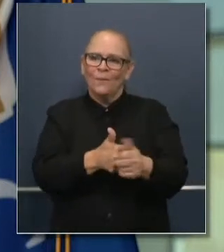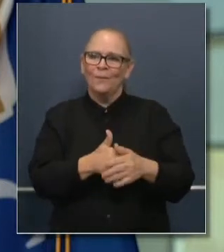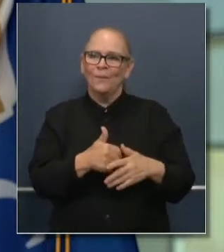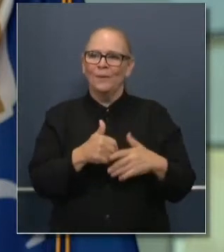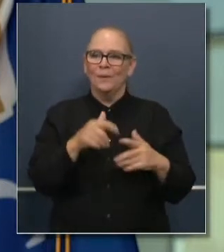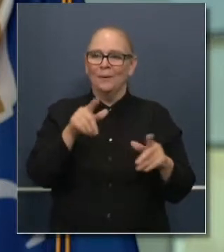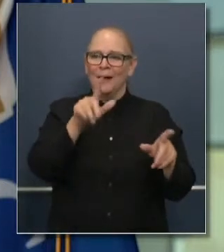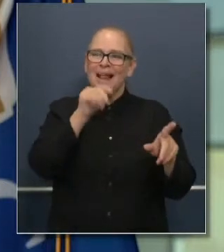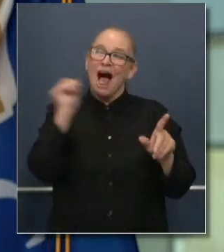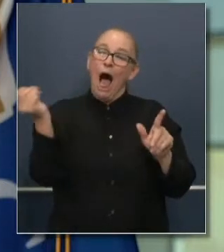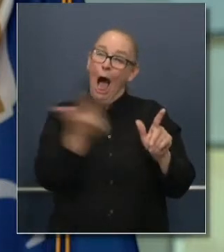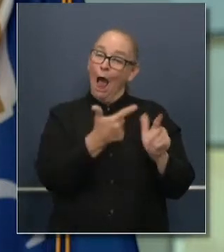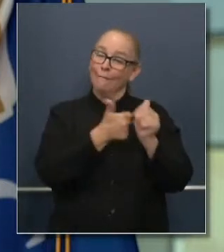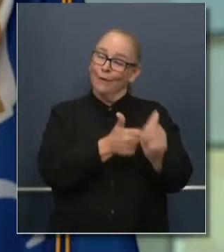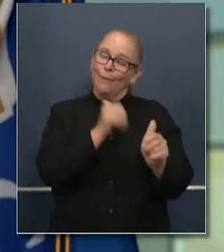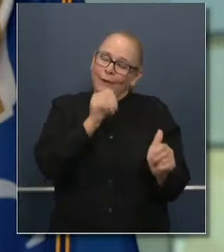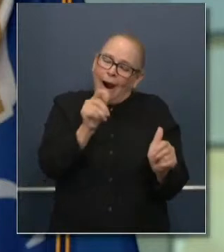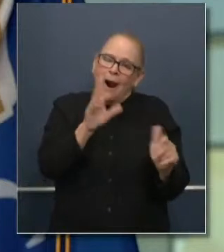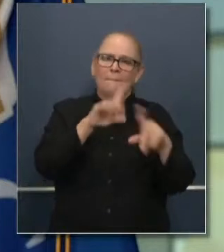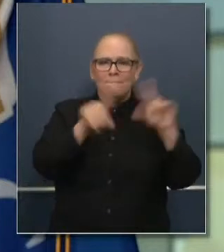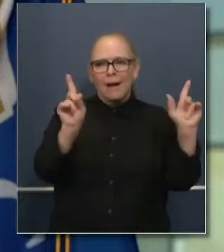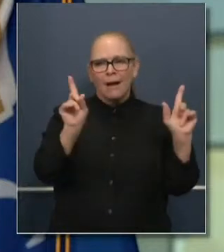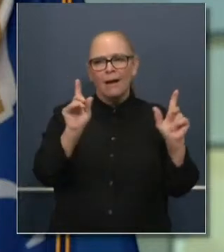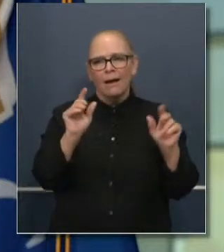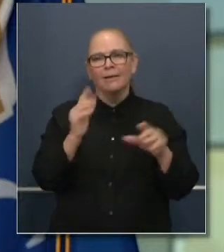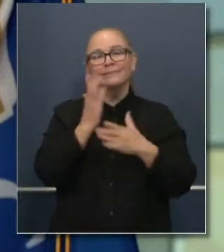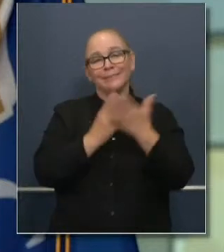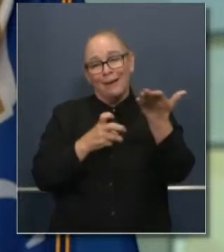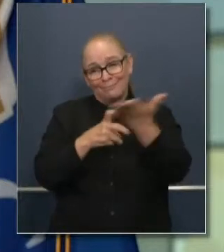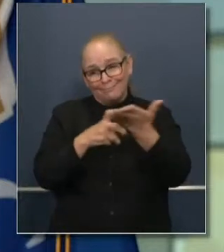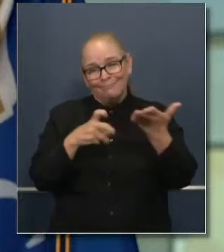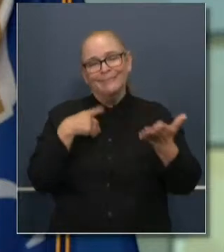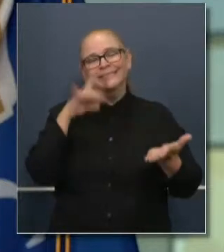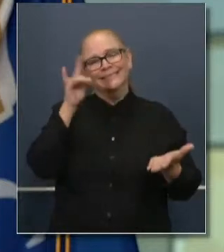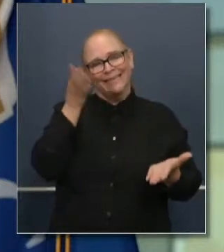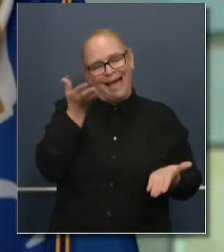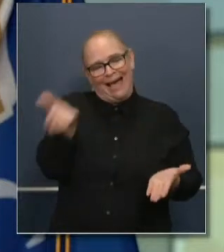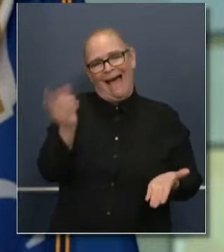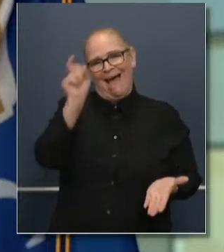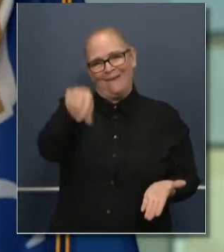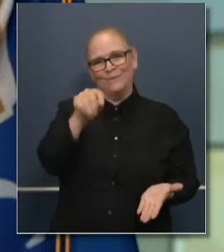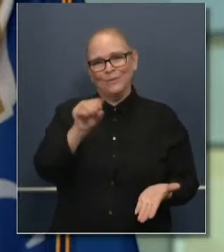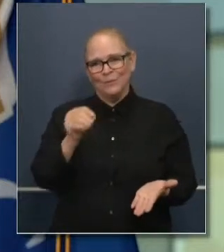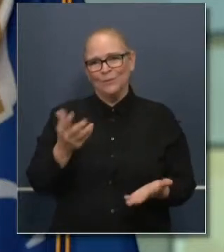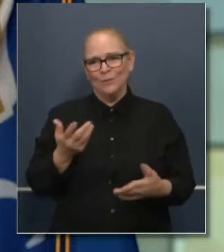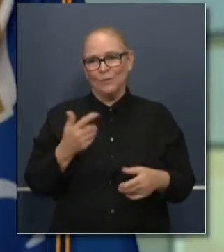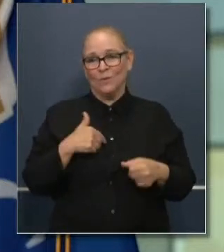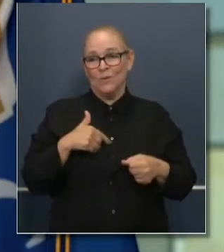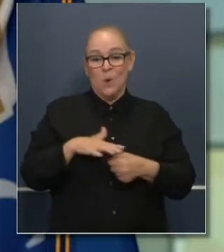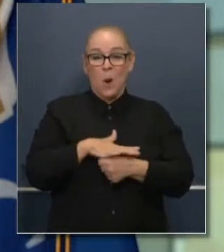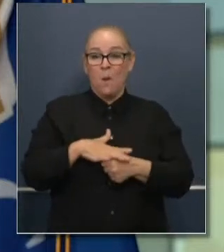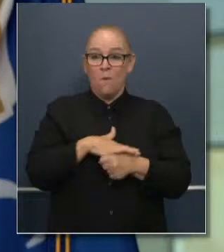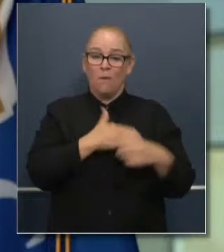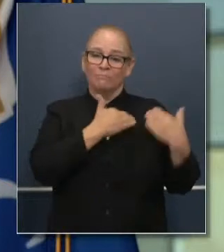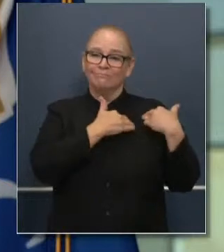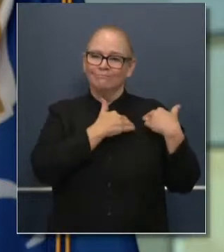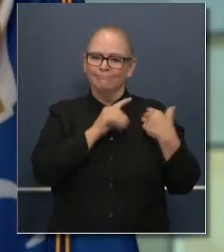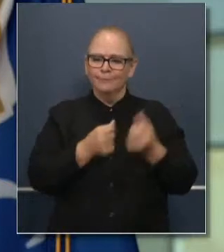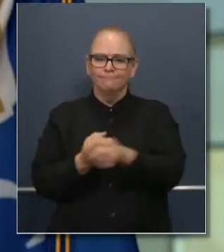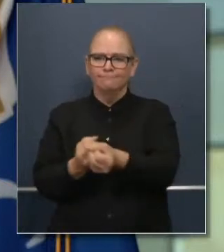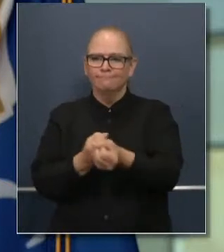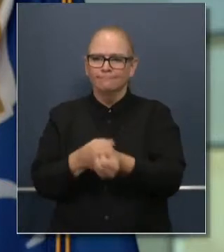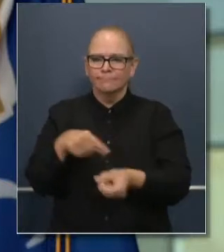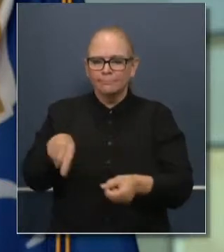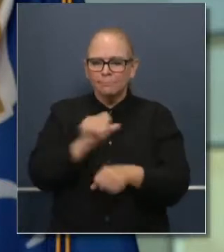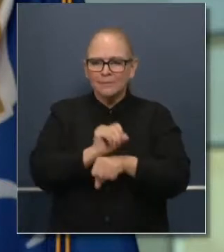we are putting out citations, and obviously this is being advanced at the local level as well substantially from an enforcement